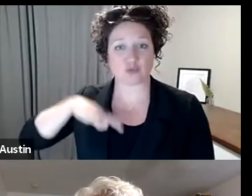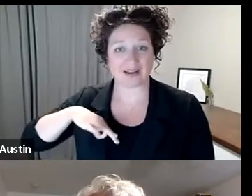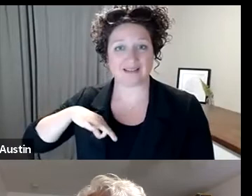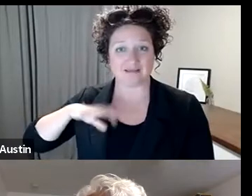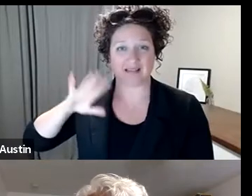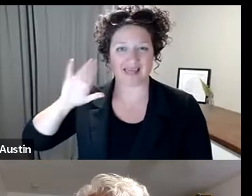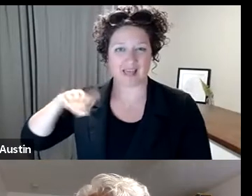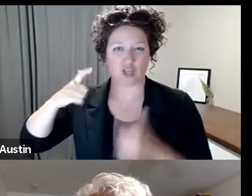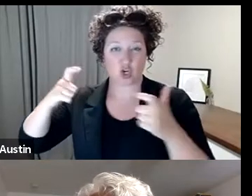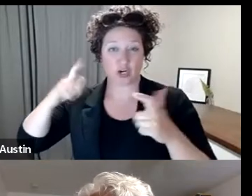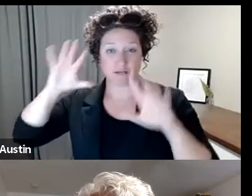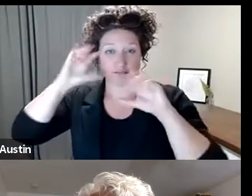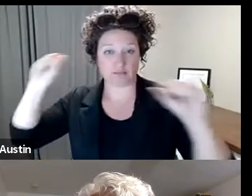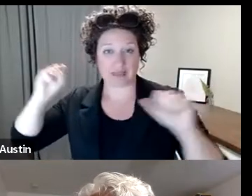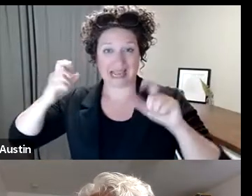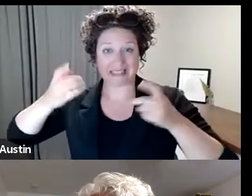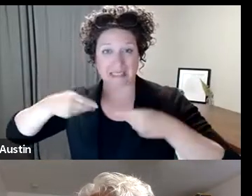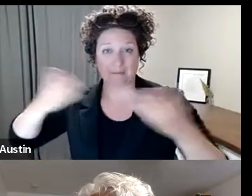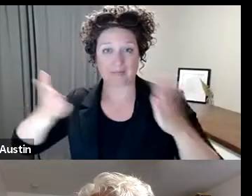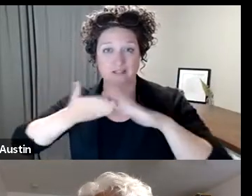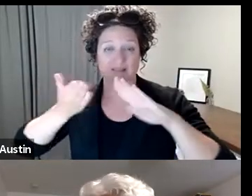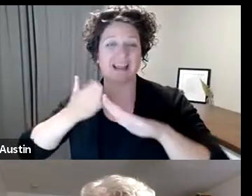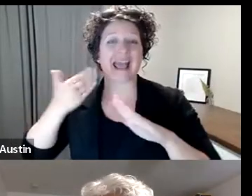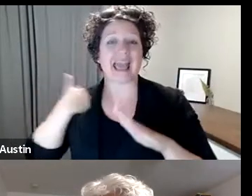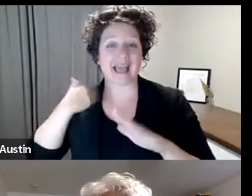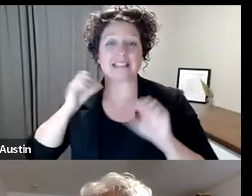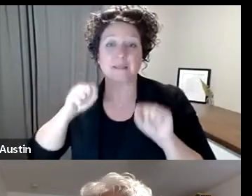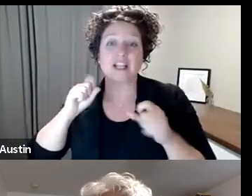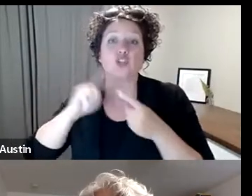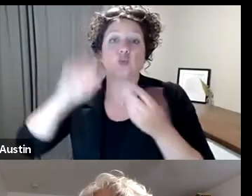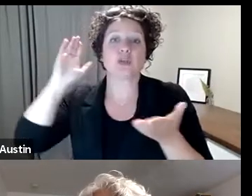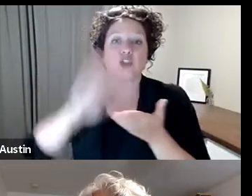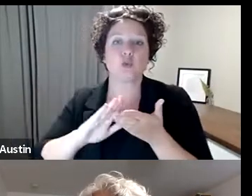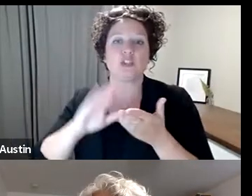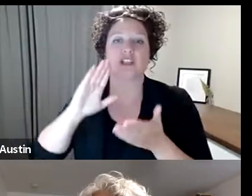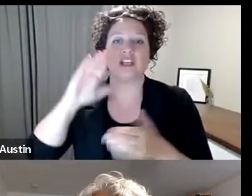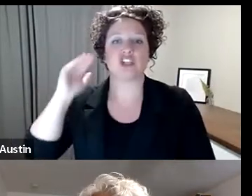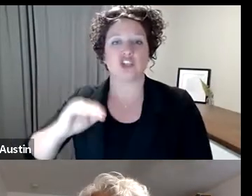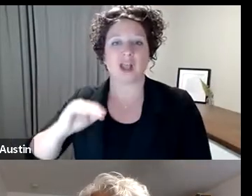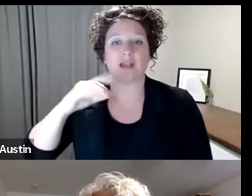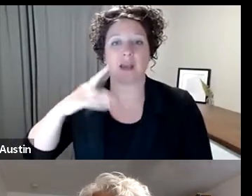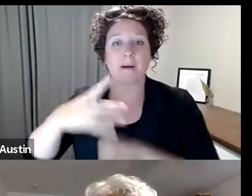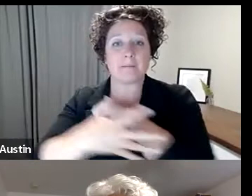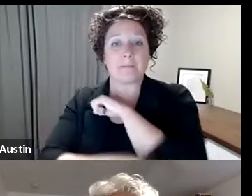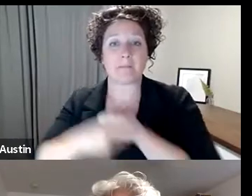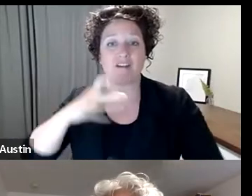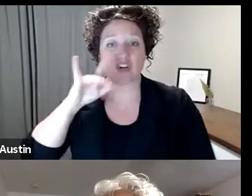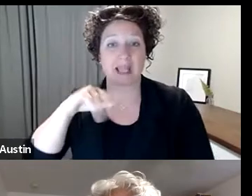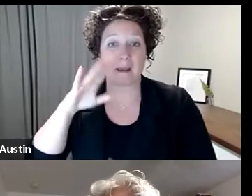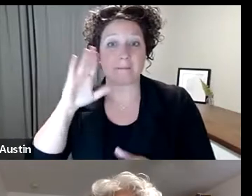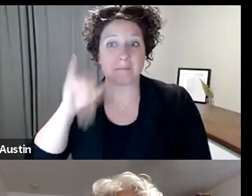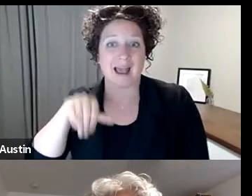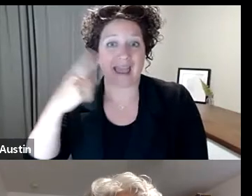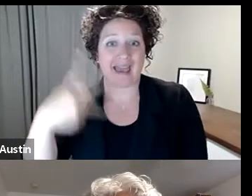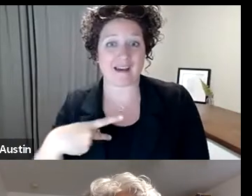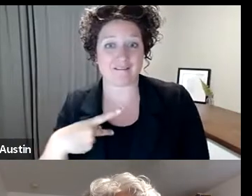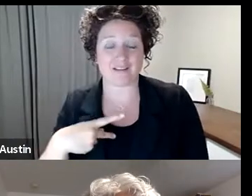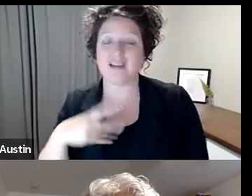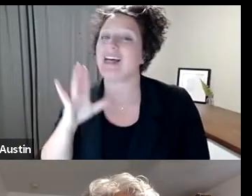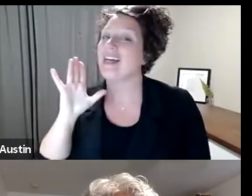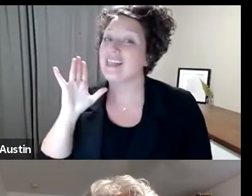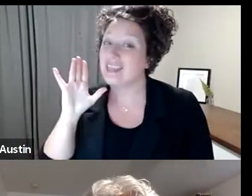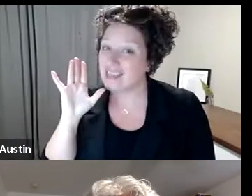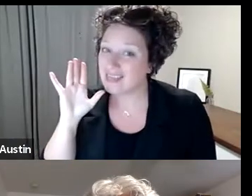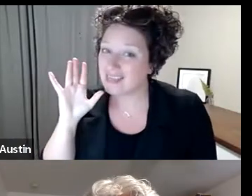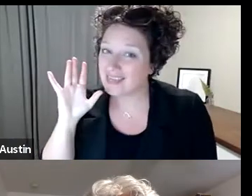administering, has the potential to reduce child poverty by half. That prediction assumes